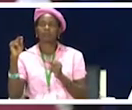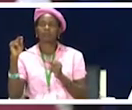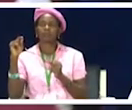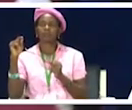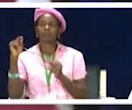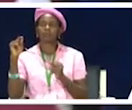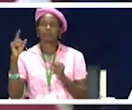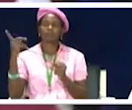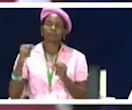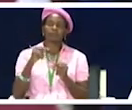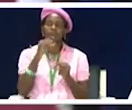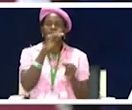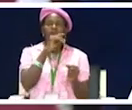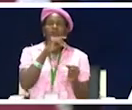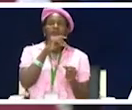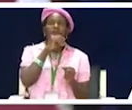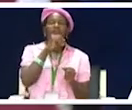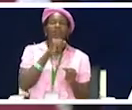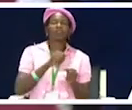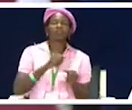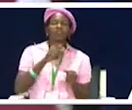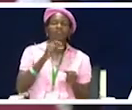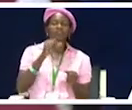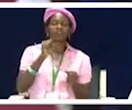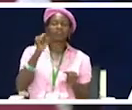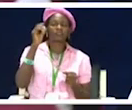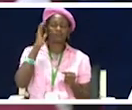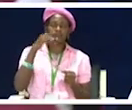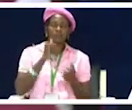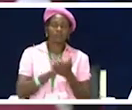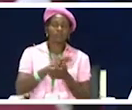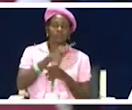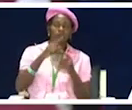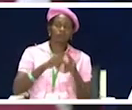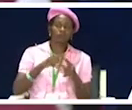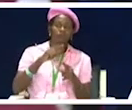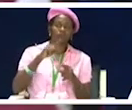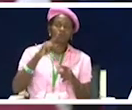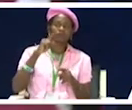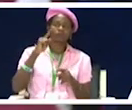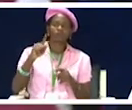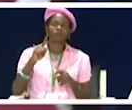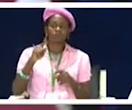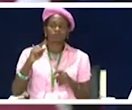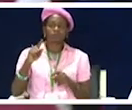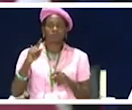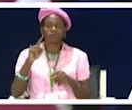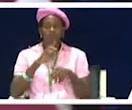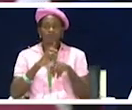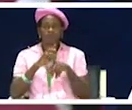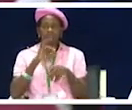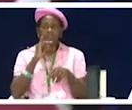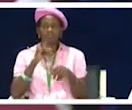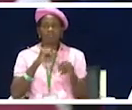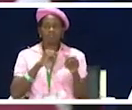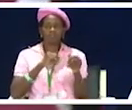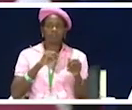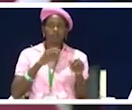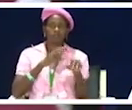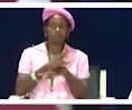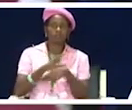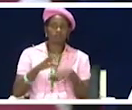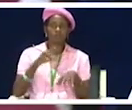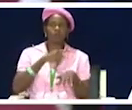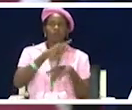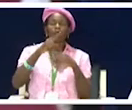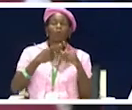The elders will say, when one-legged man is causing trouble, he's causing it for the